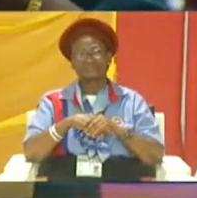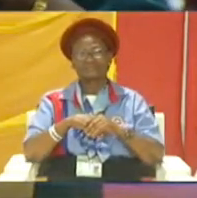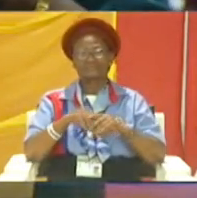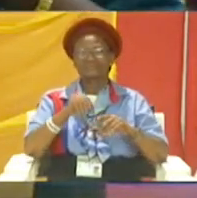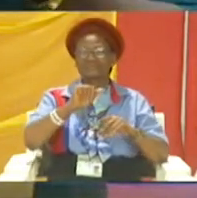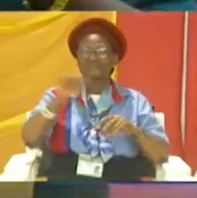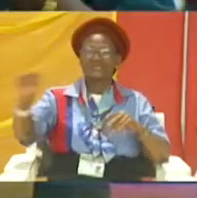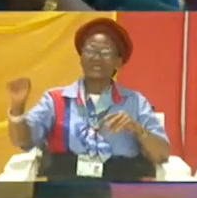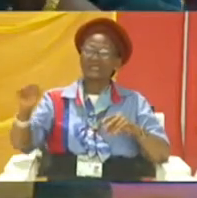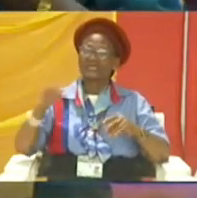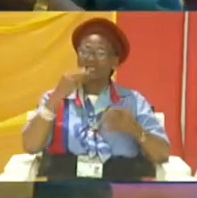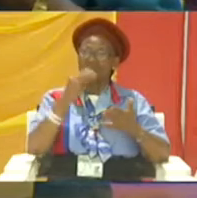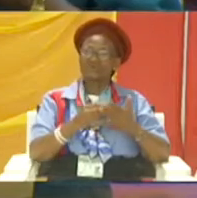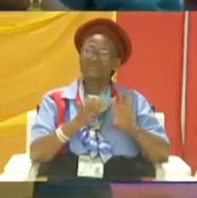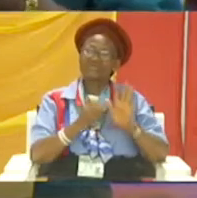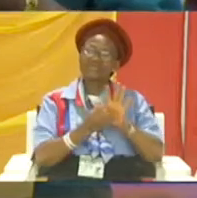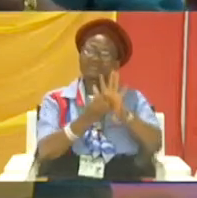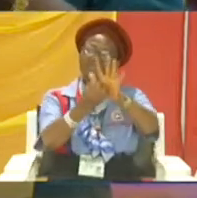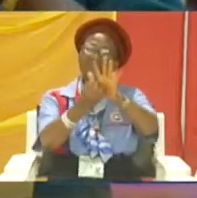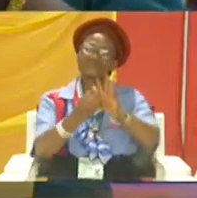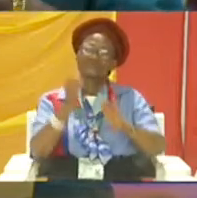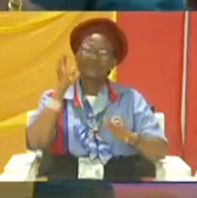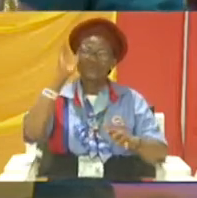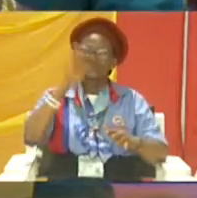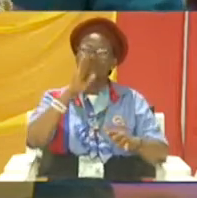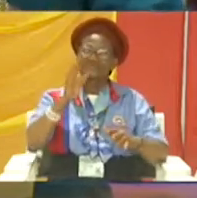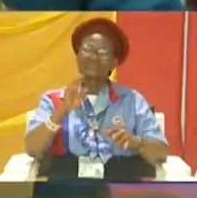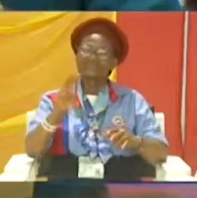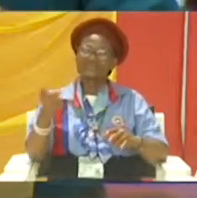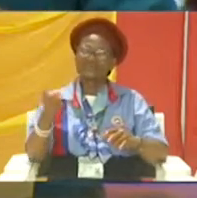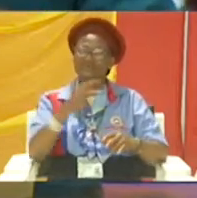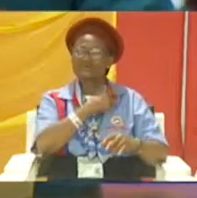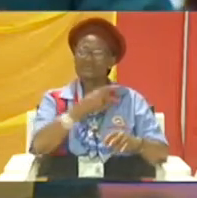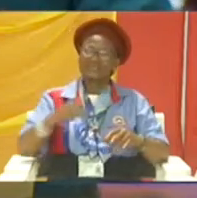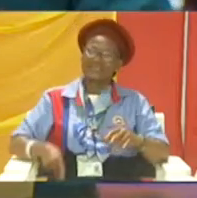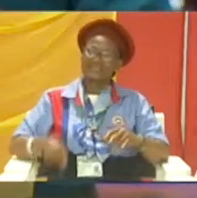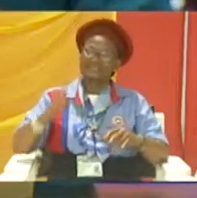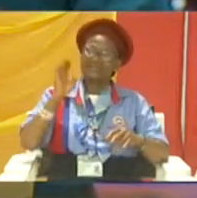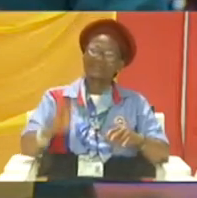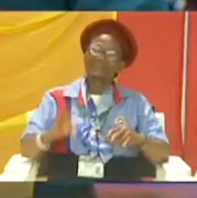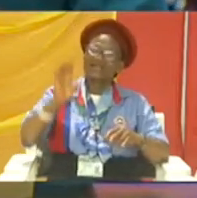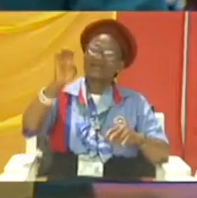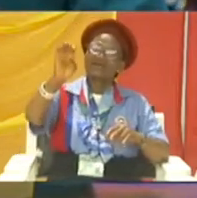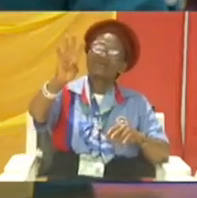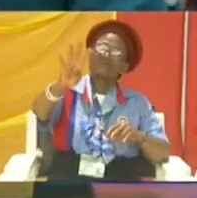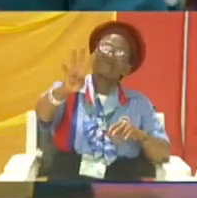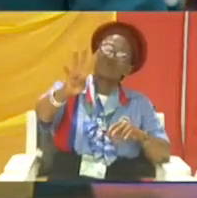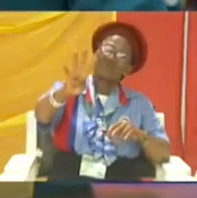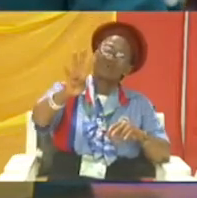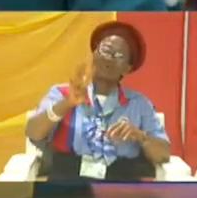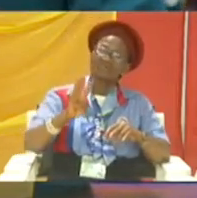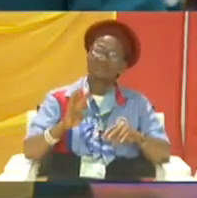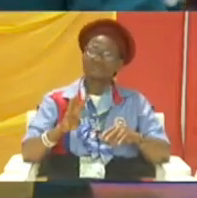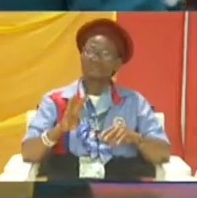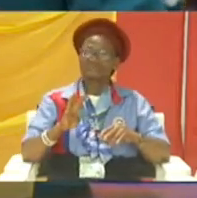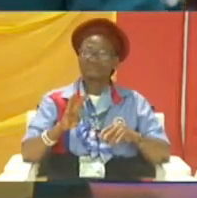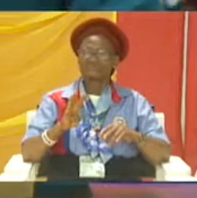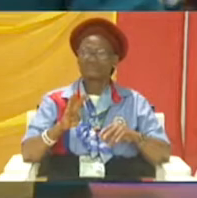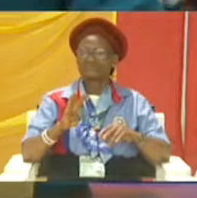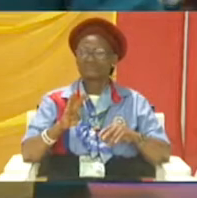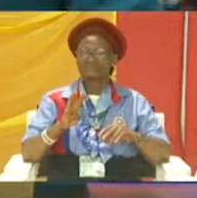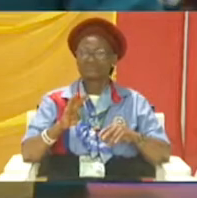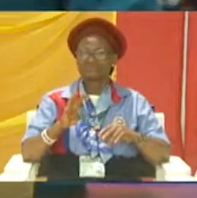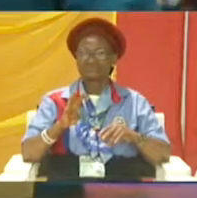good example will be 2 Kings chapter 4. From verse